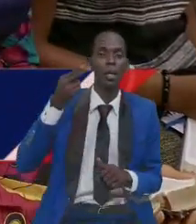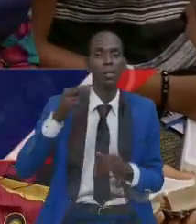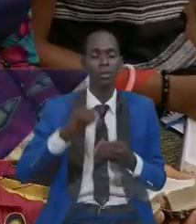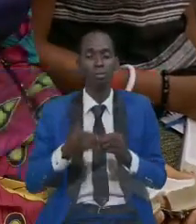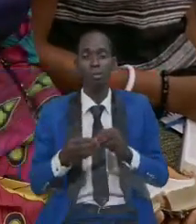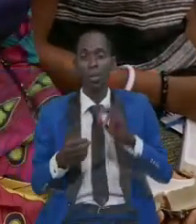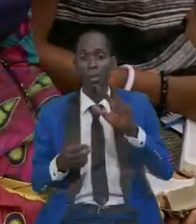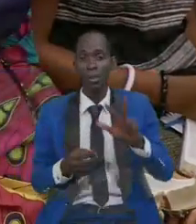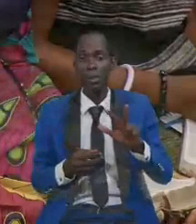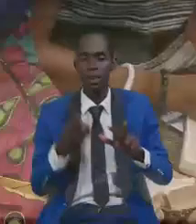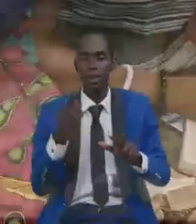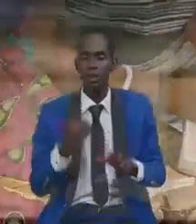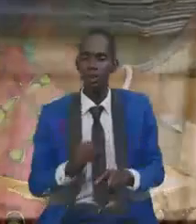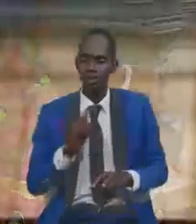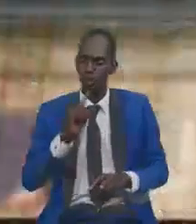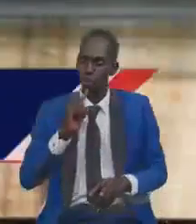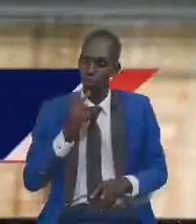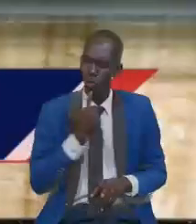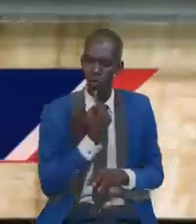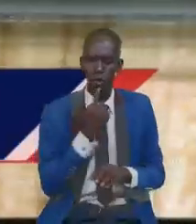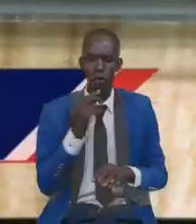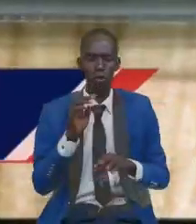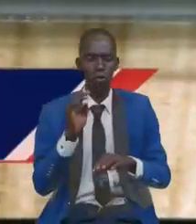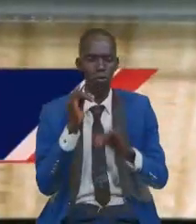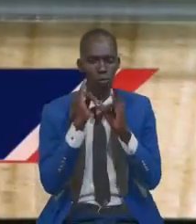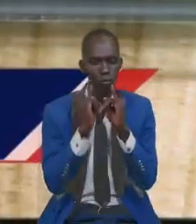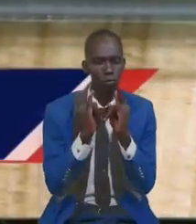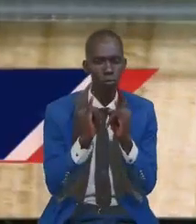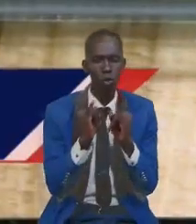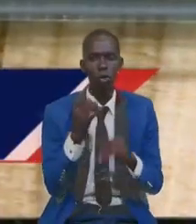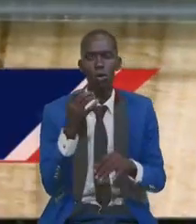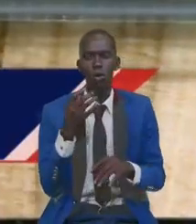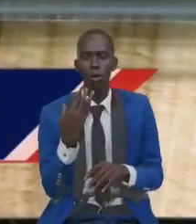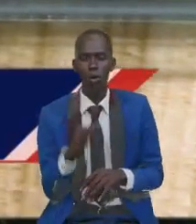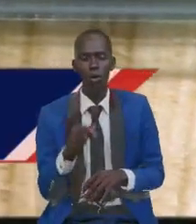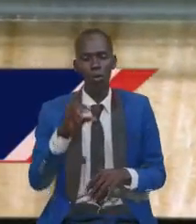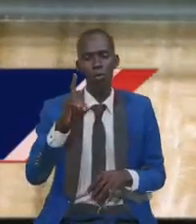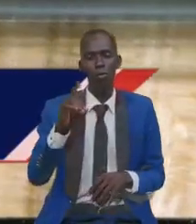three, the fervent instruction of Daniel for the